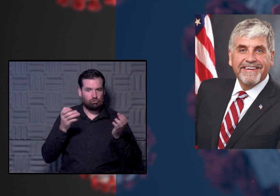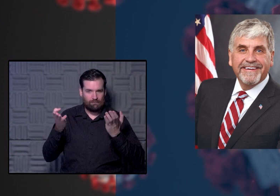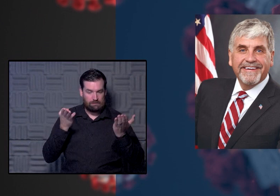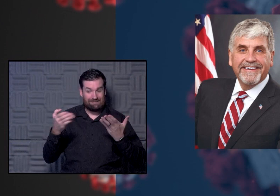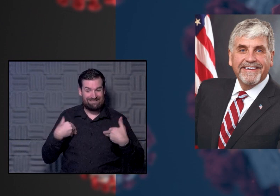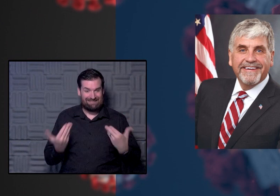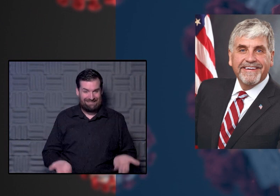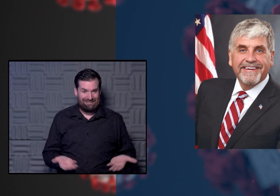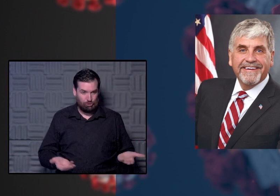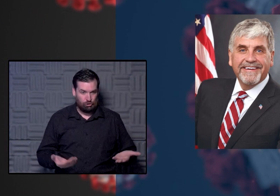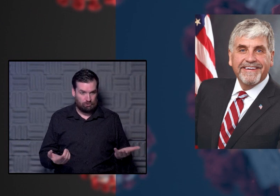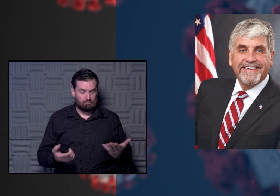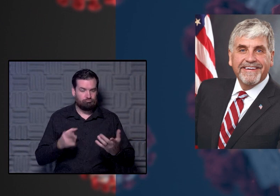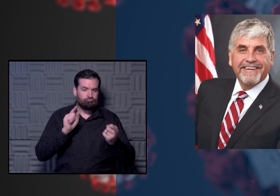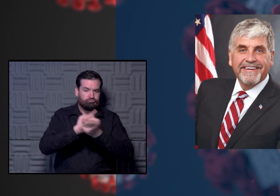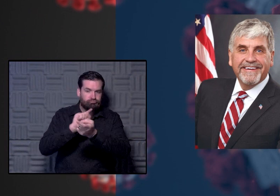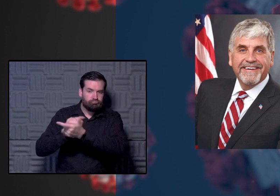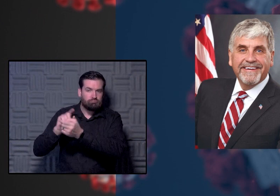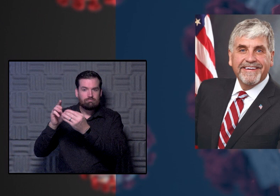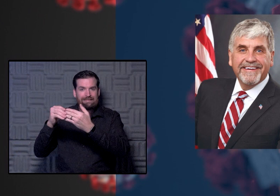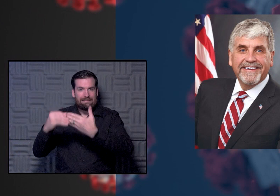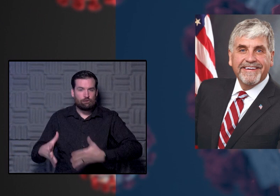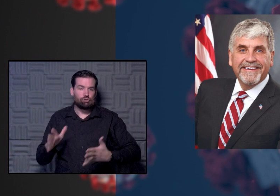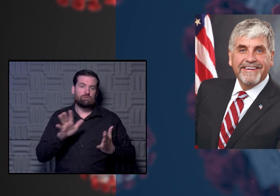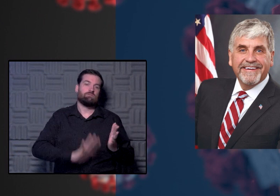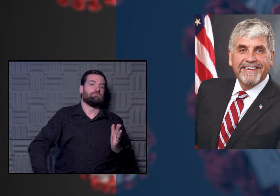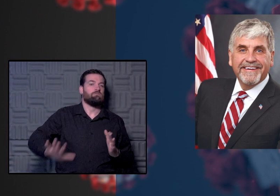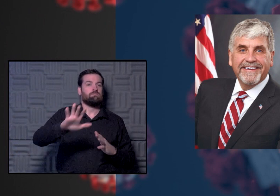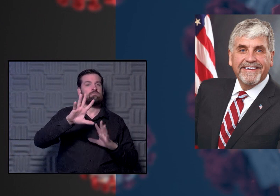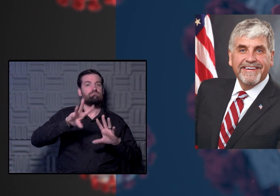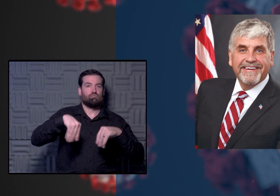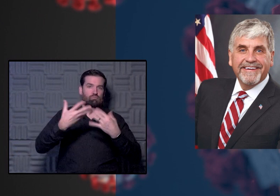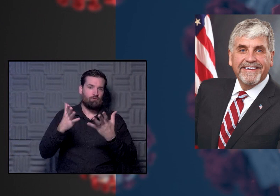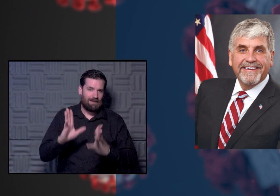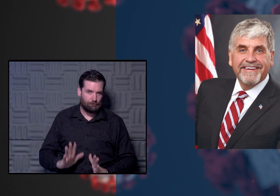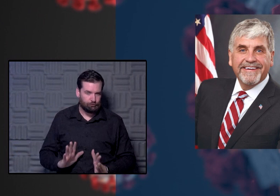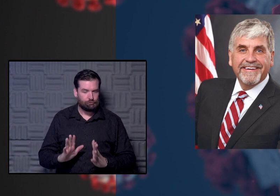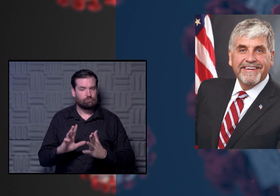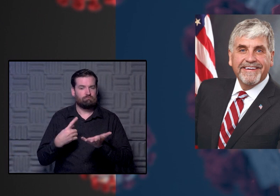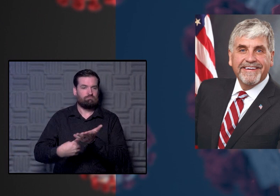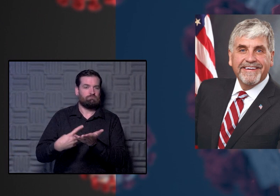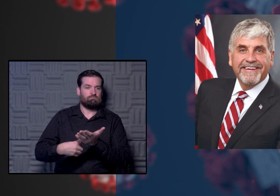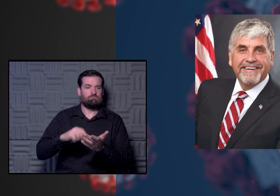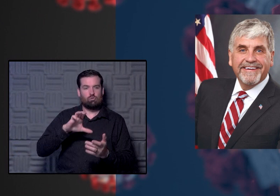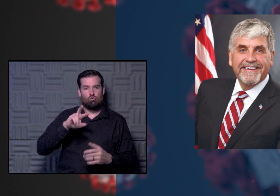town today to meet with healthcare leaders from across the region and with providers to talk about the